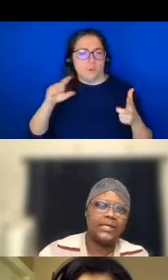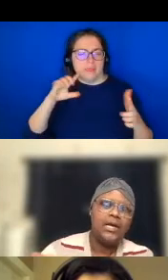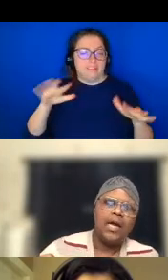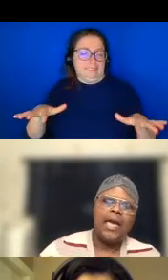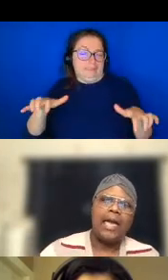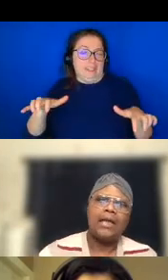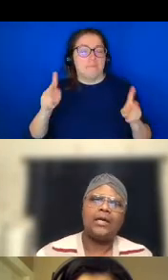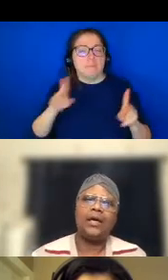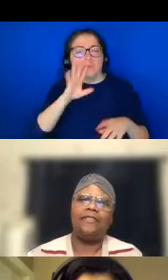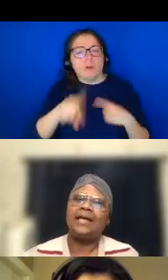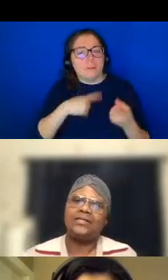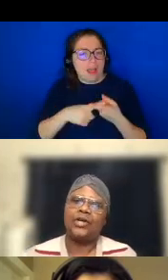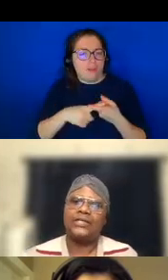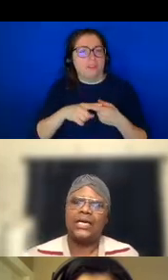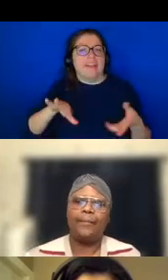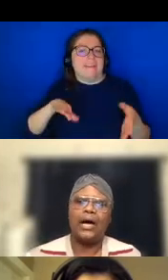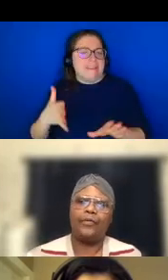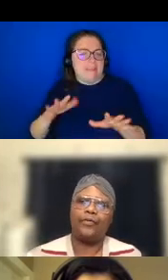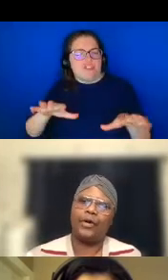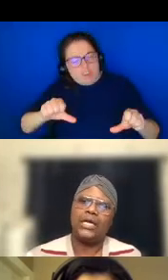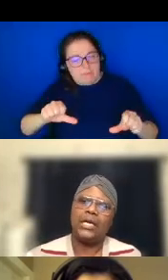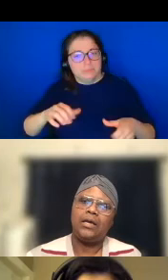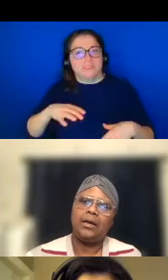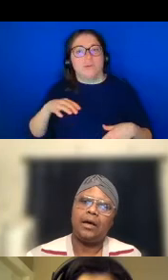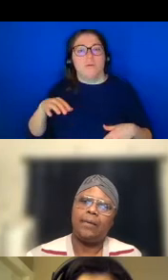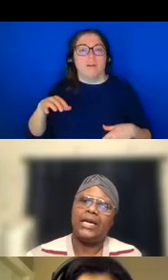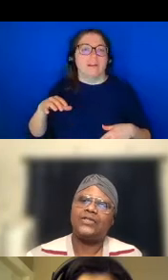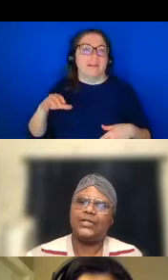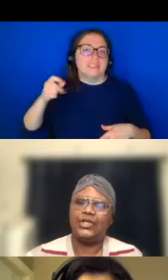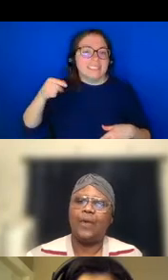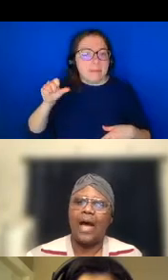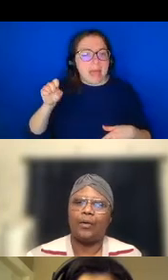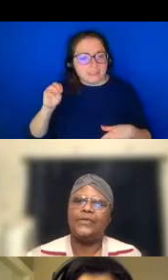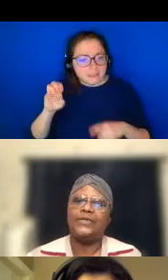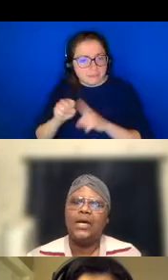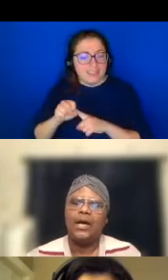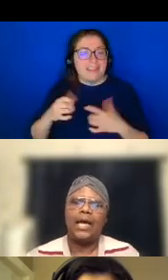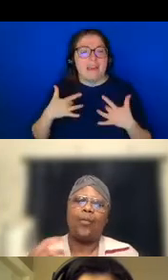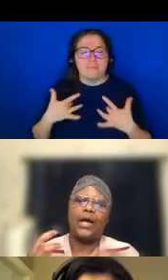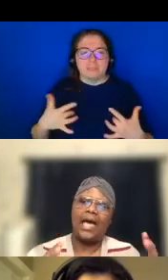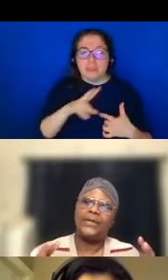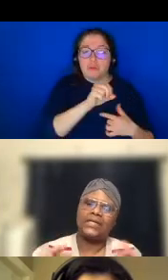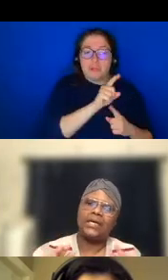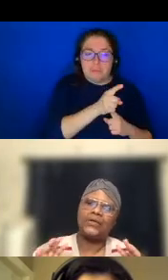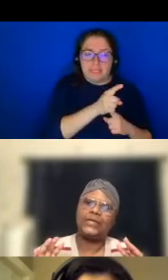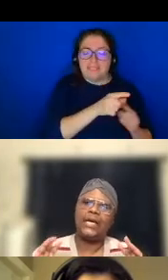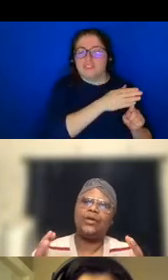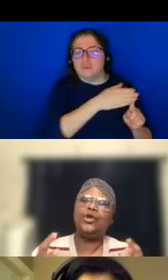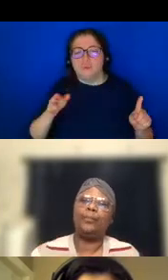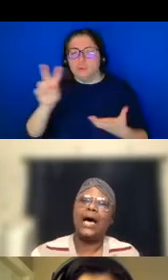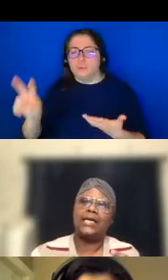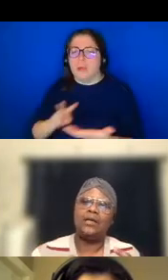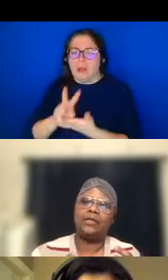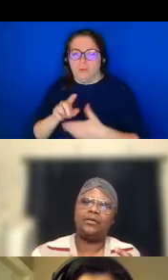spasms. And that starts in about 30 minutes to 2 hours. And what happens is in